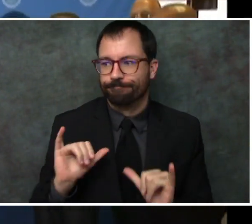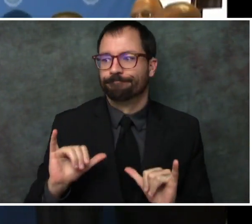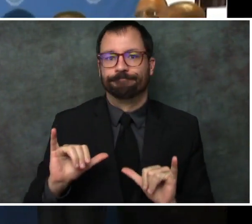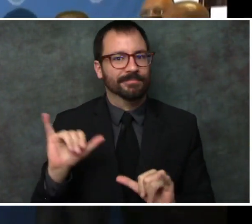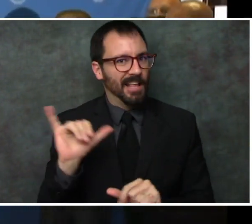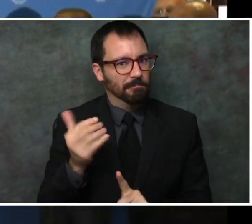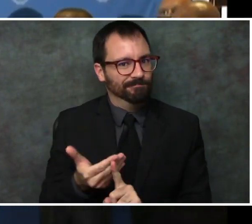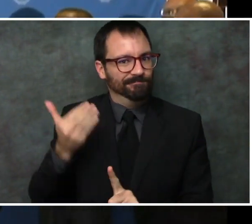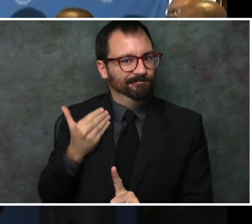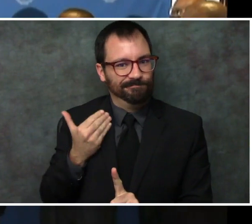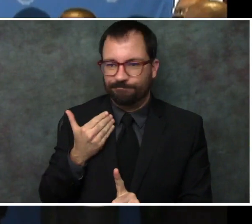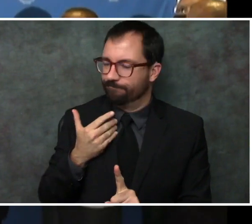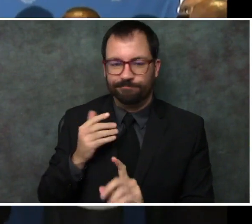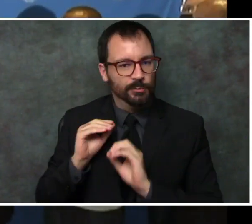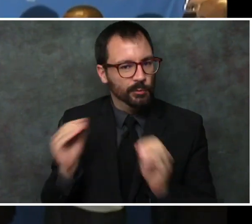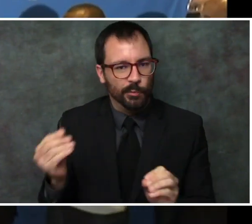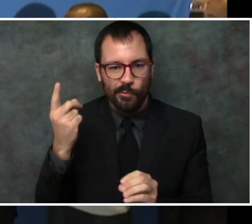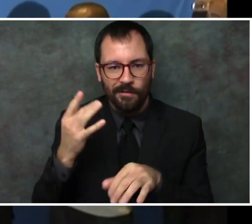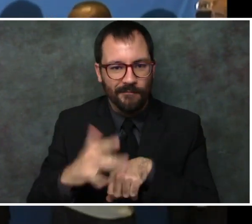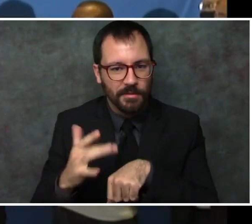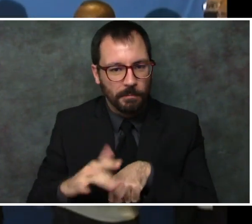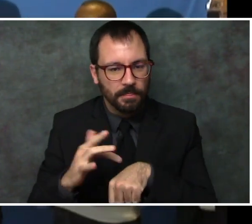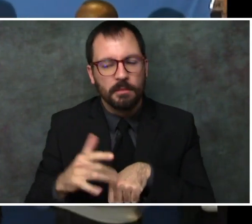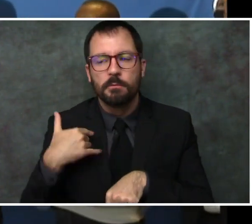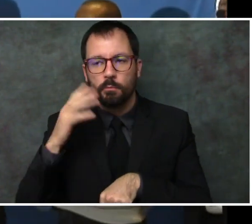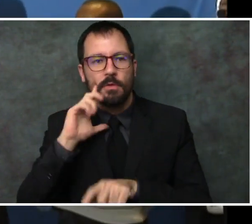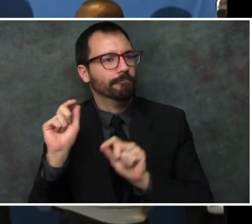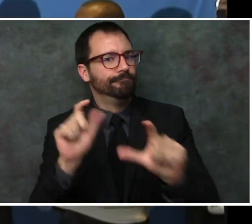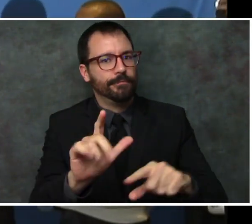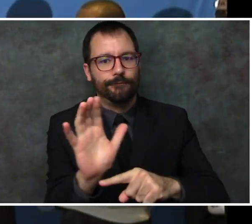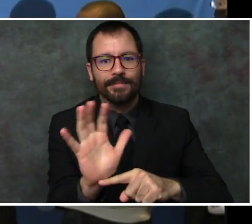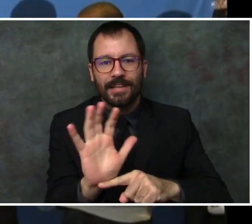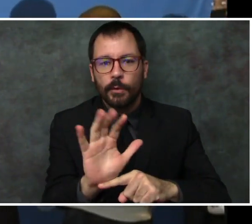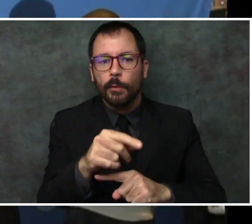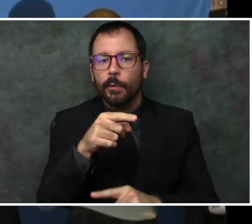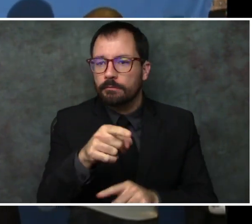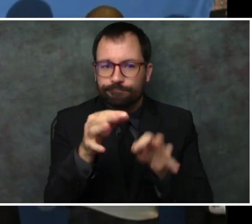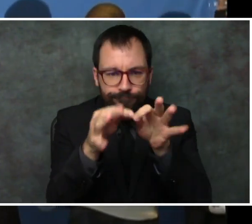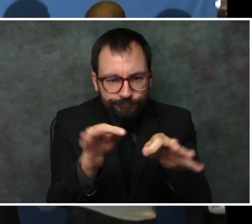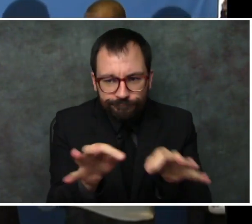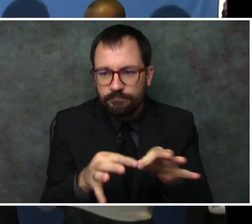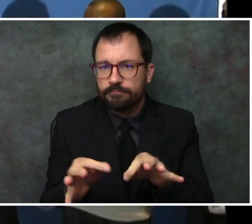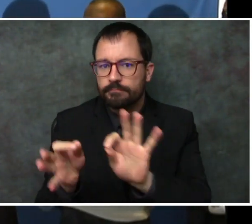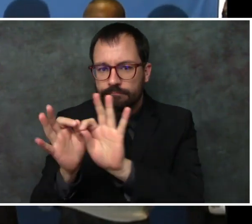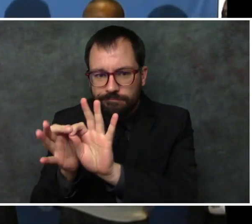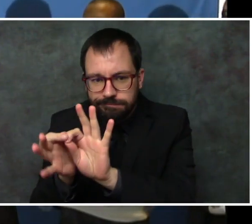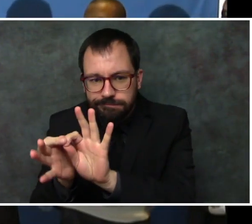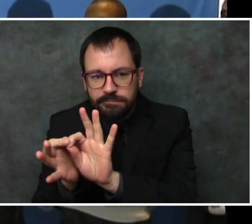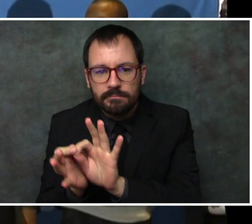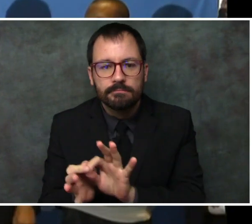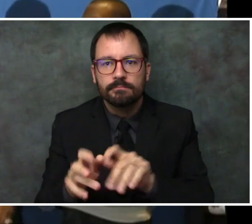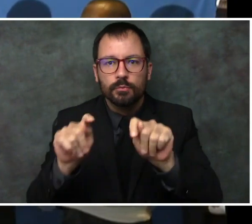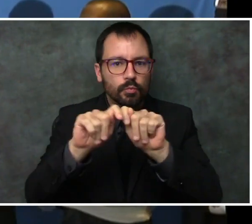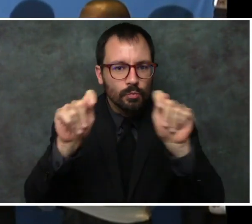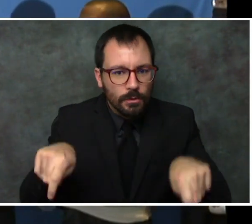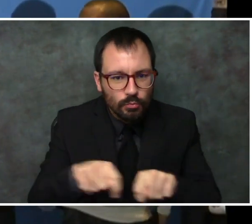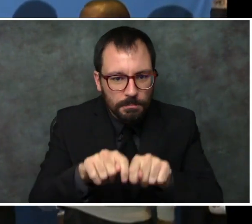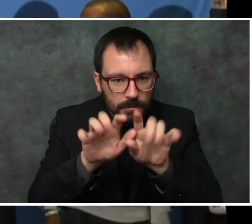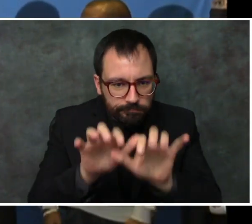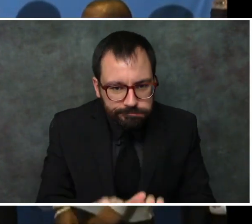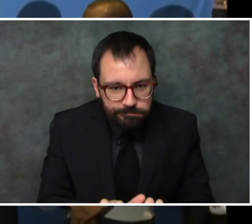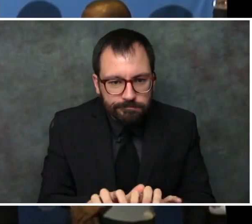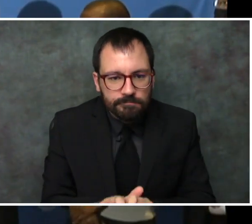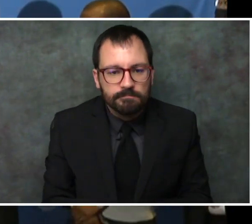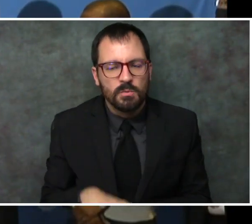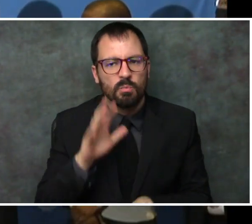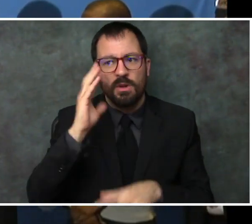none was available. So we'll be posting a video with captions and ASL interpretations, as well as the text transcript